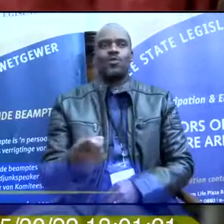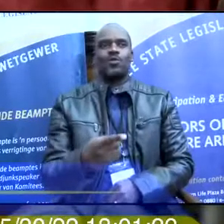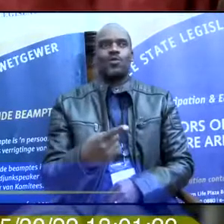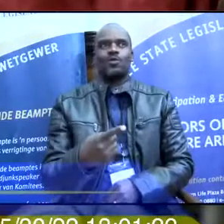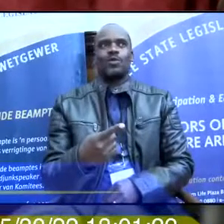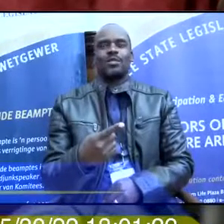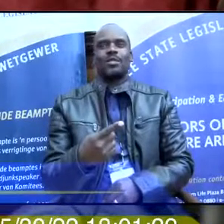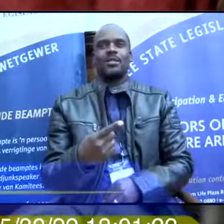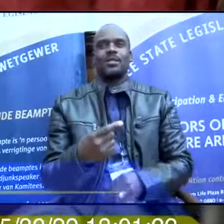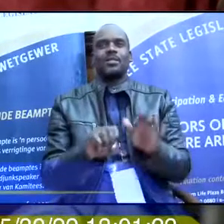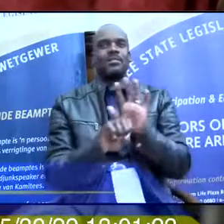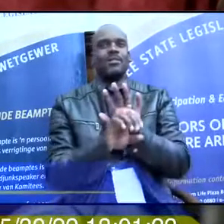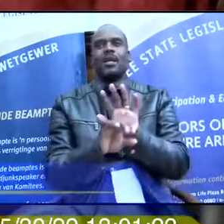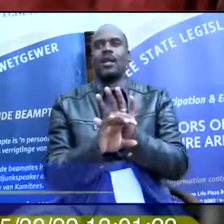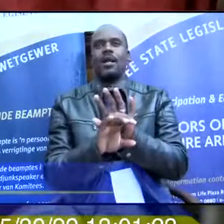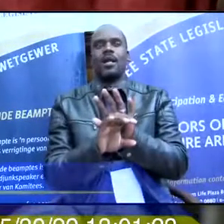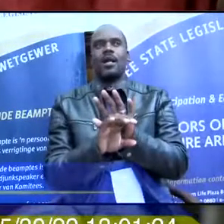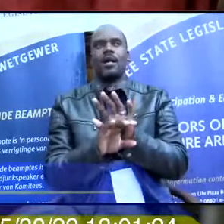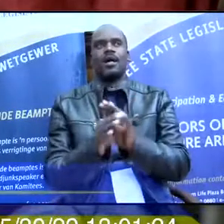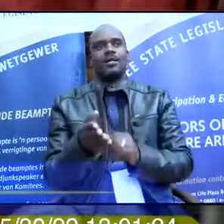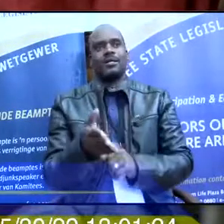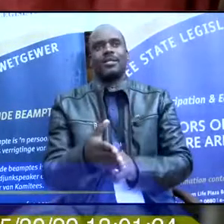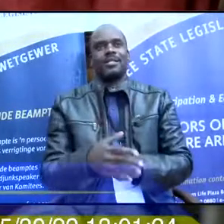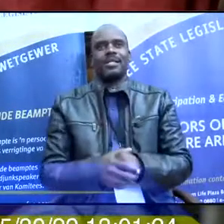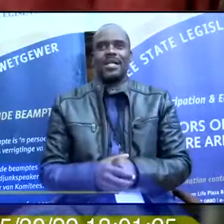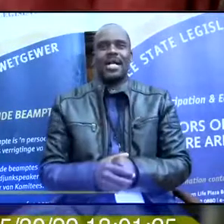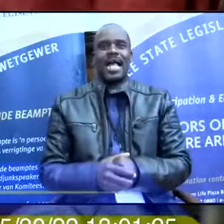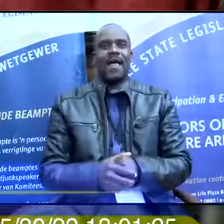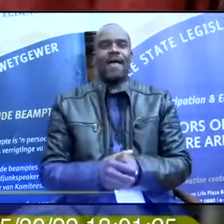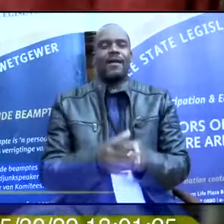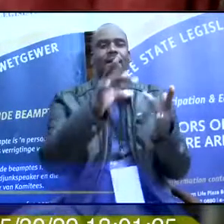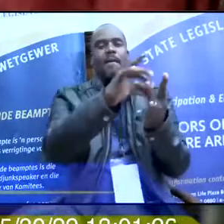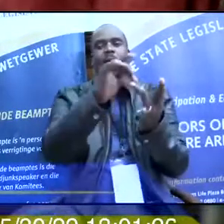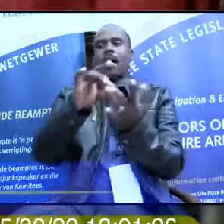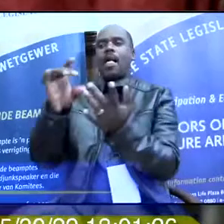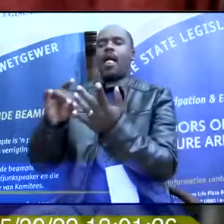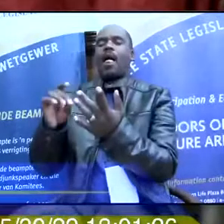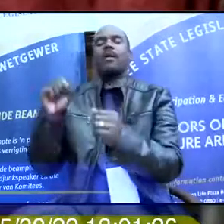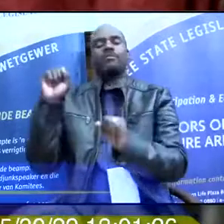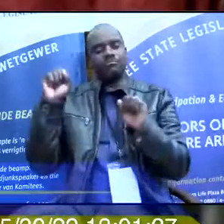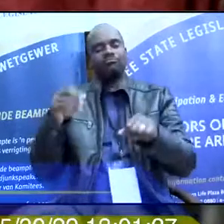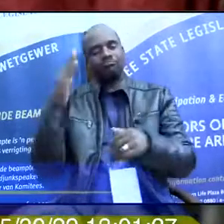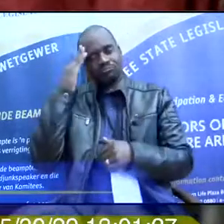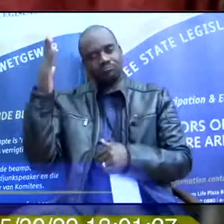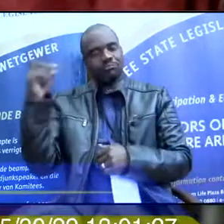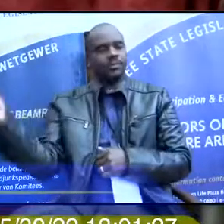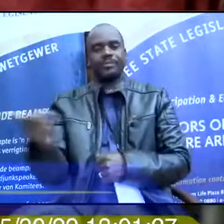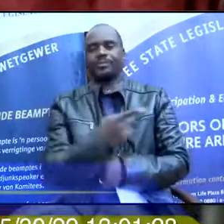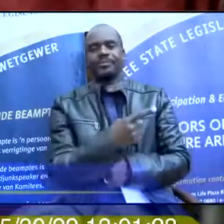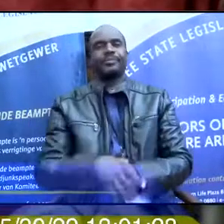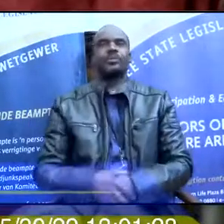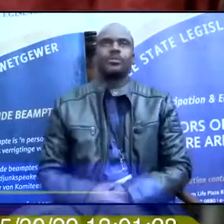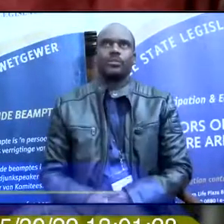leaders present here delegates ladies and gentlemen i greet you all